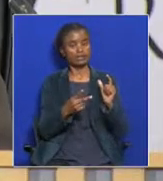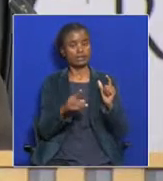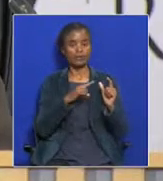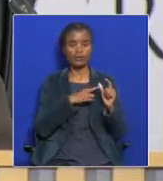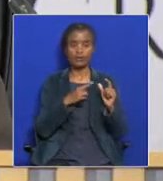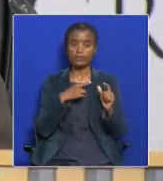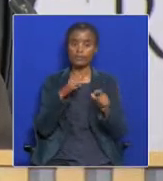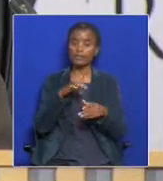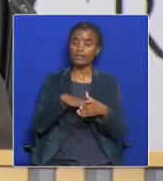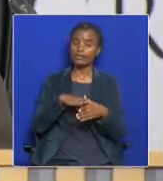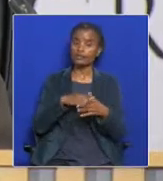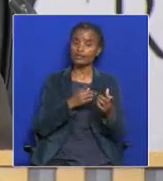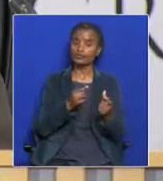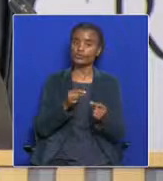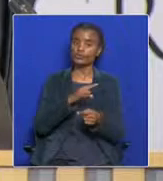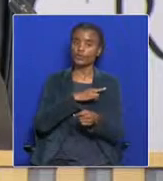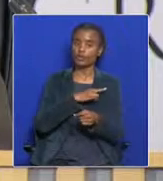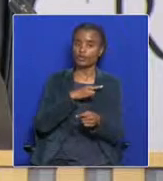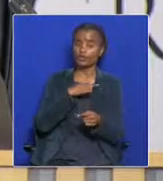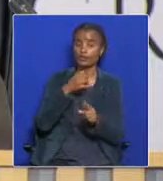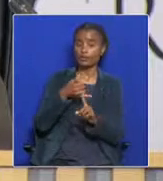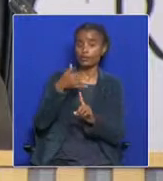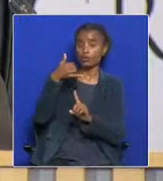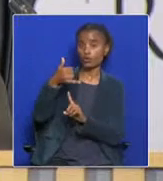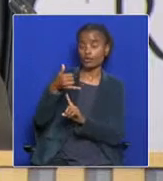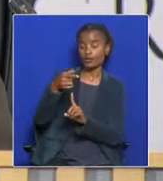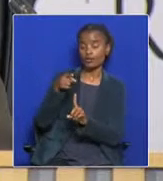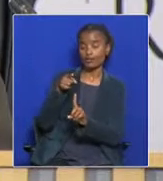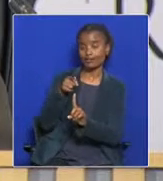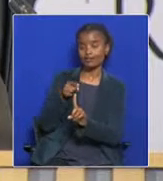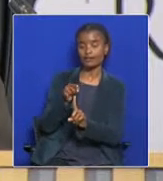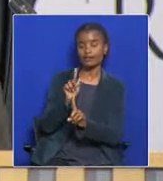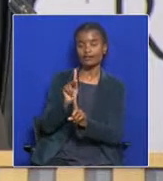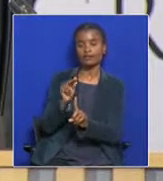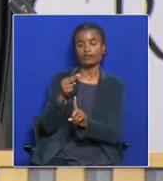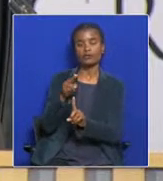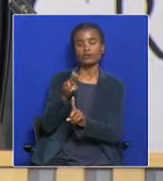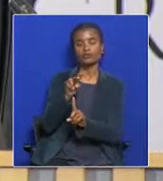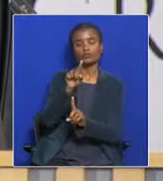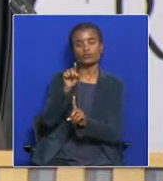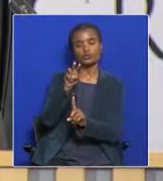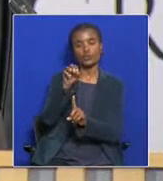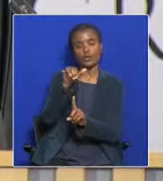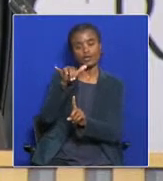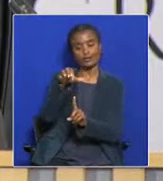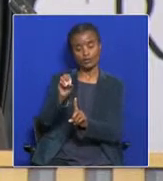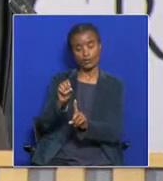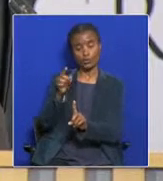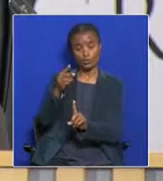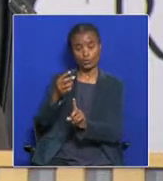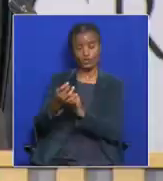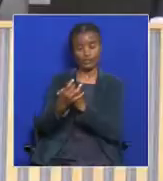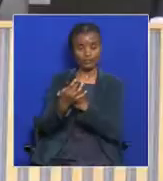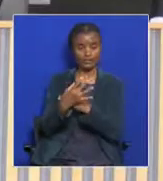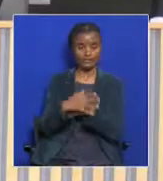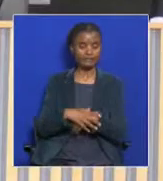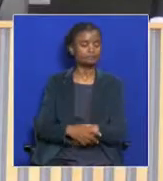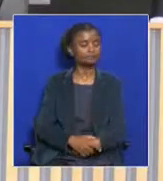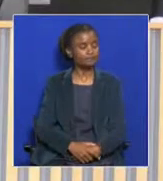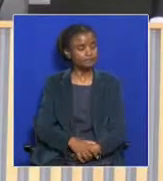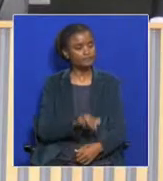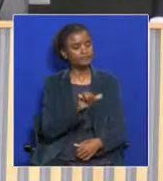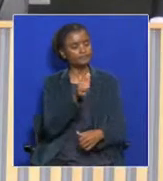call to Colonel Kuzwayo and her advice to me. Here's the upside. If it's